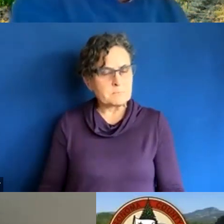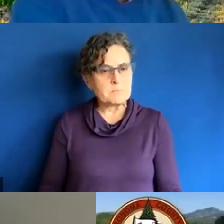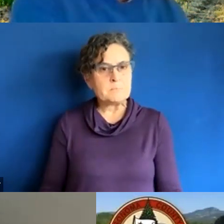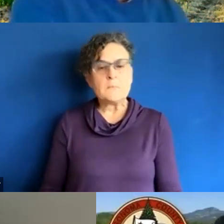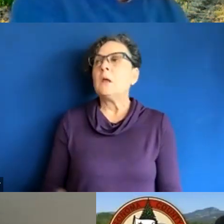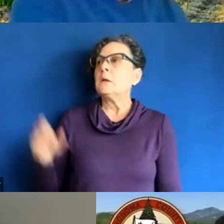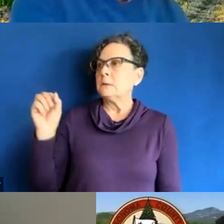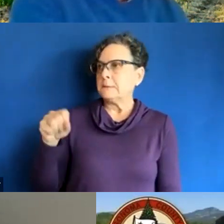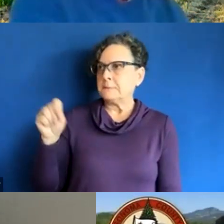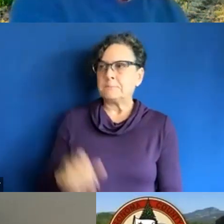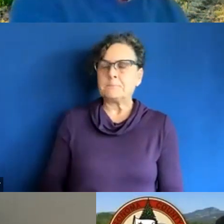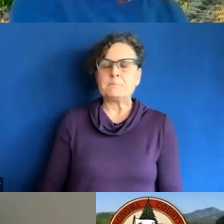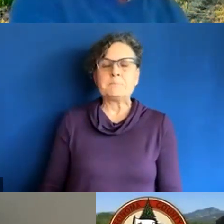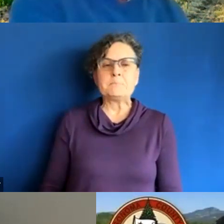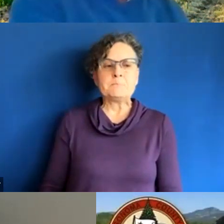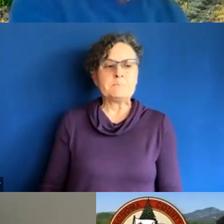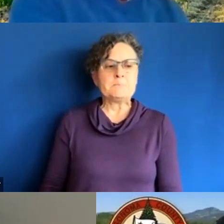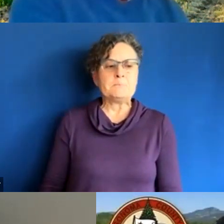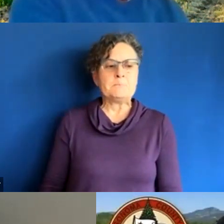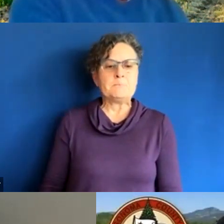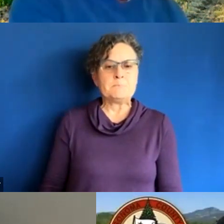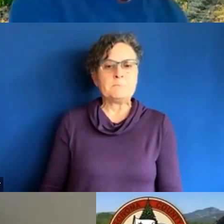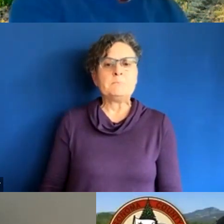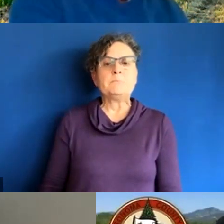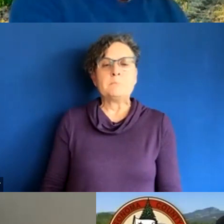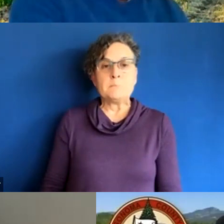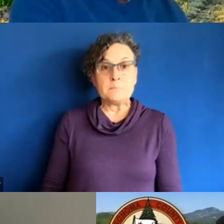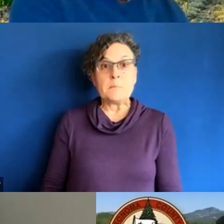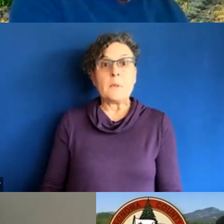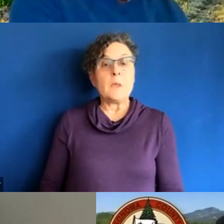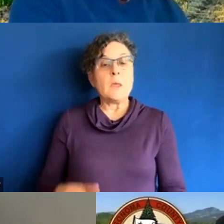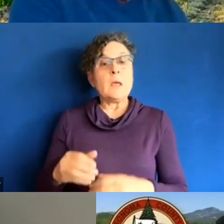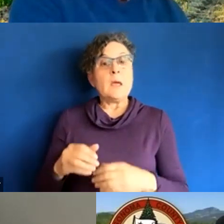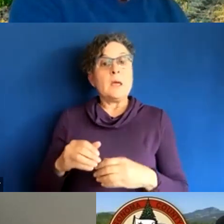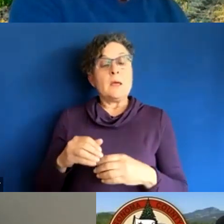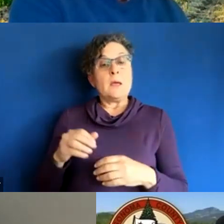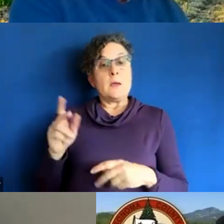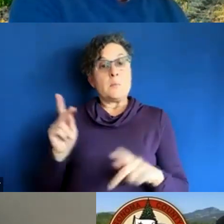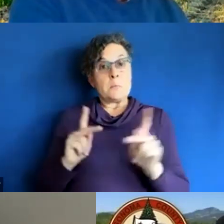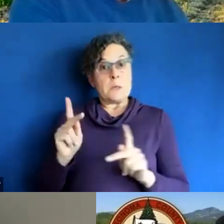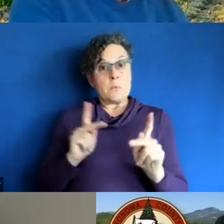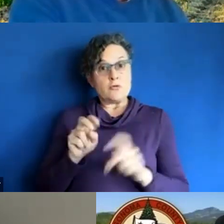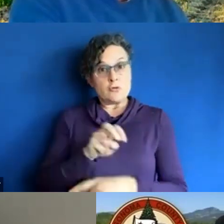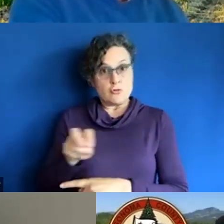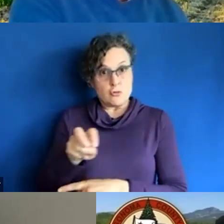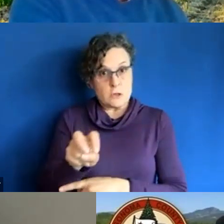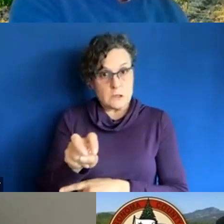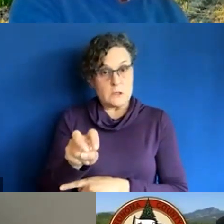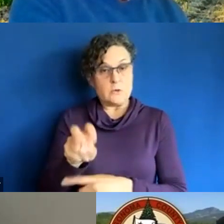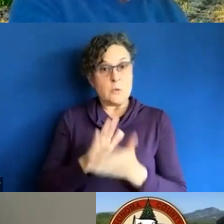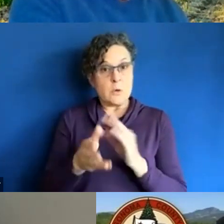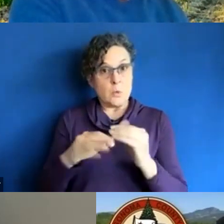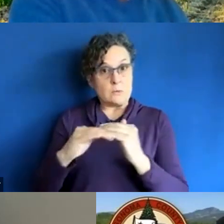Yes. Part of folks' progress towards more stability in their lives and their housing are their